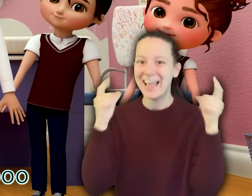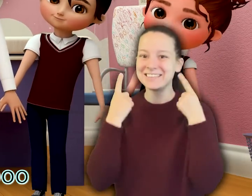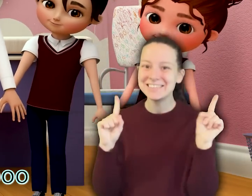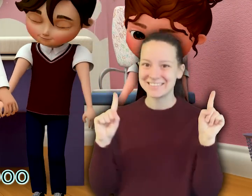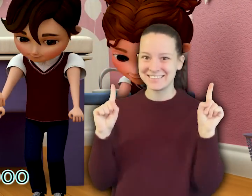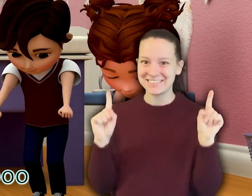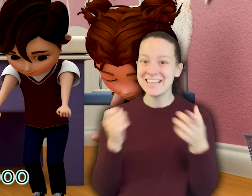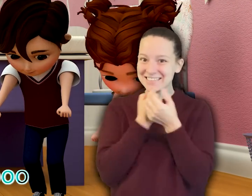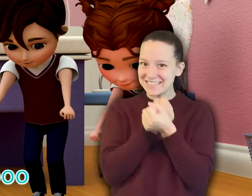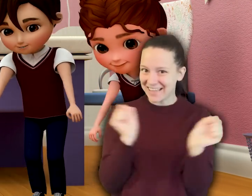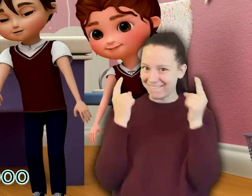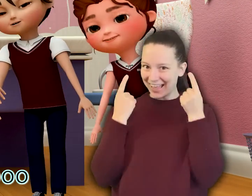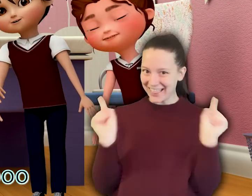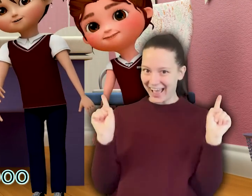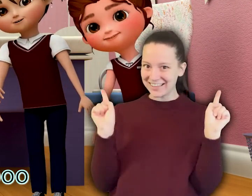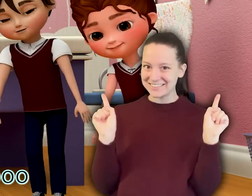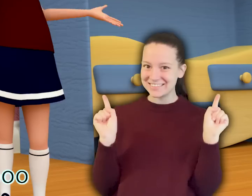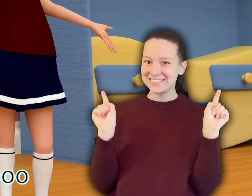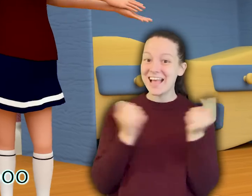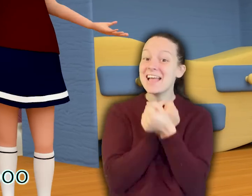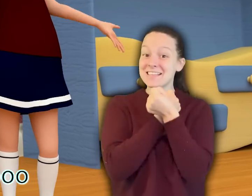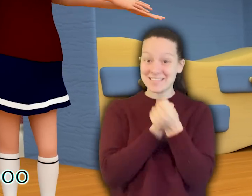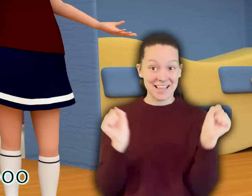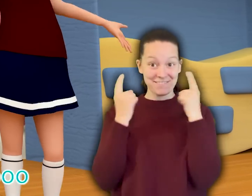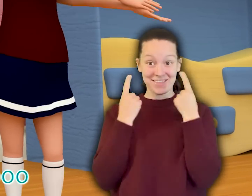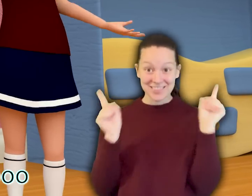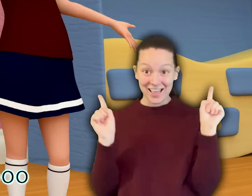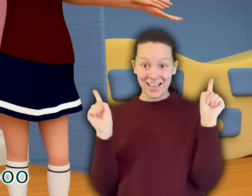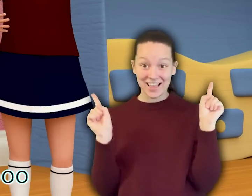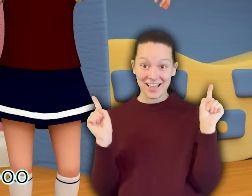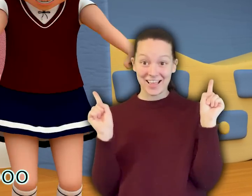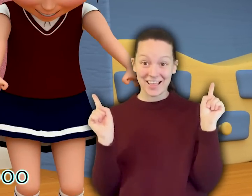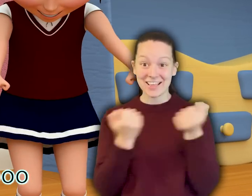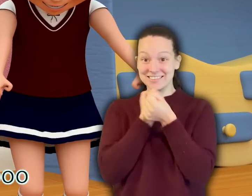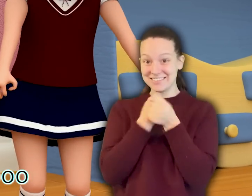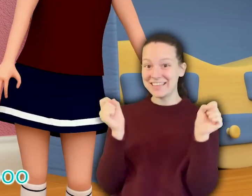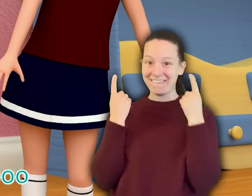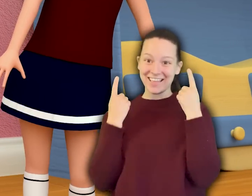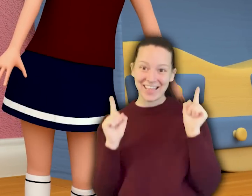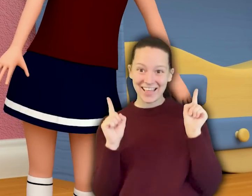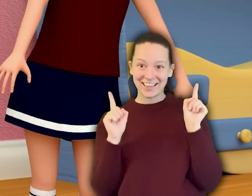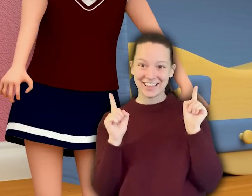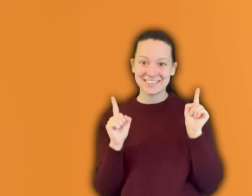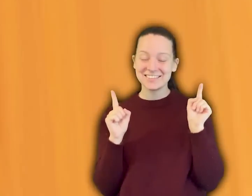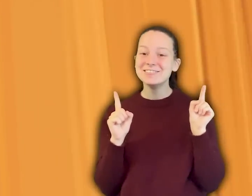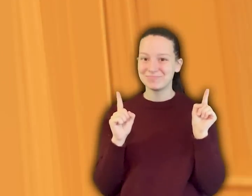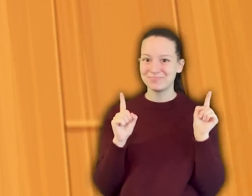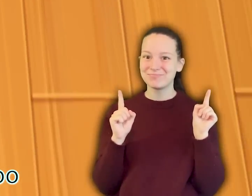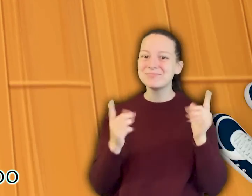at last do safe at last do do do safe out last do do do do sa at